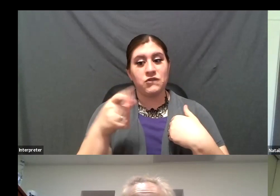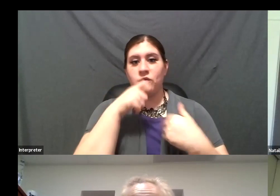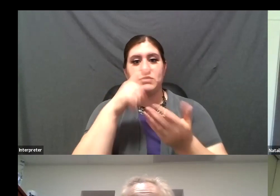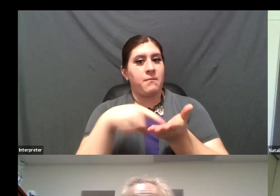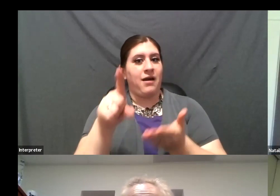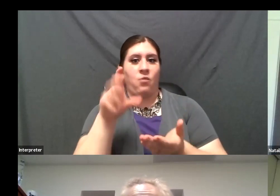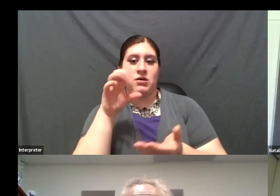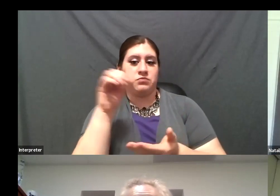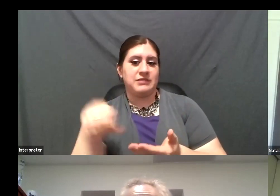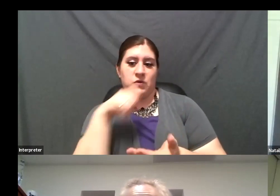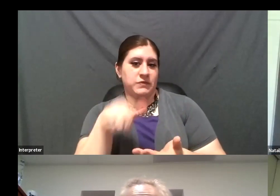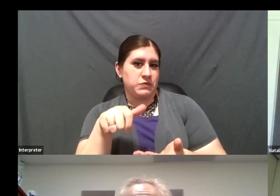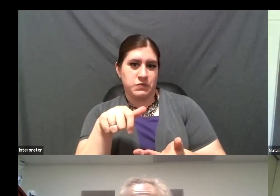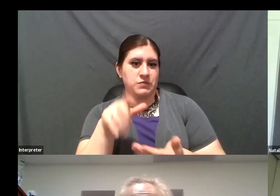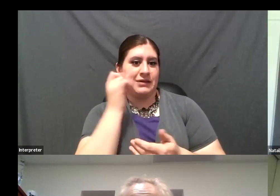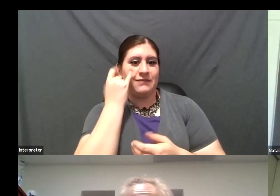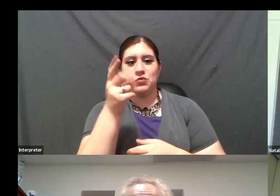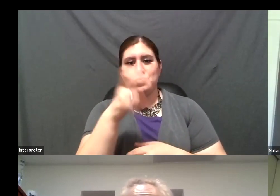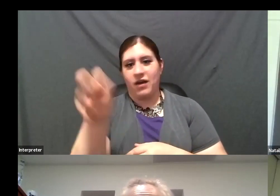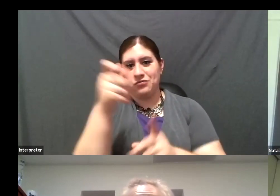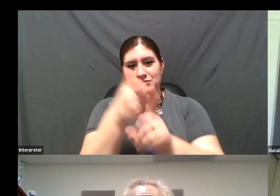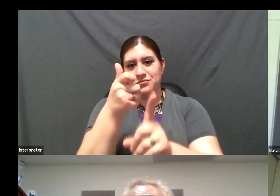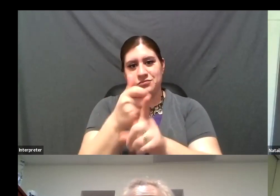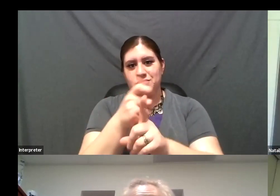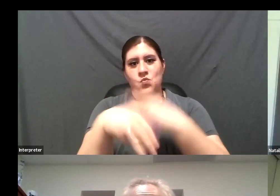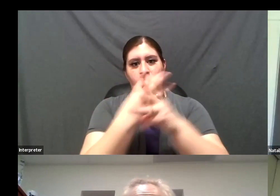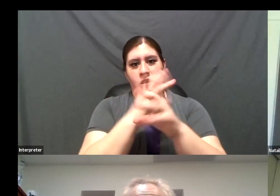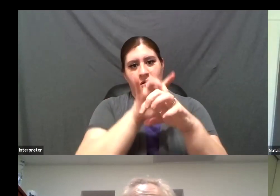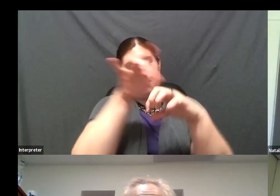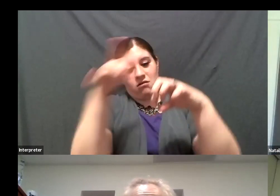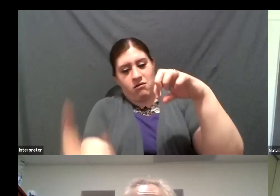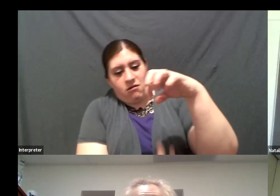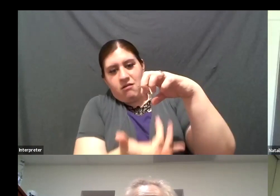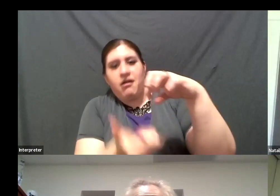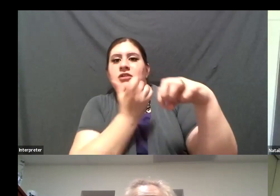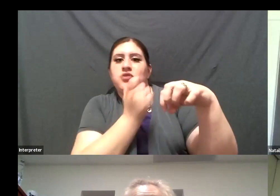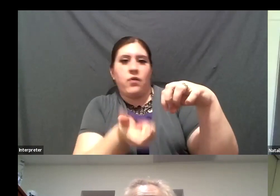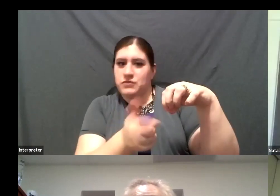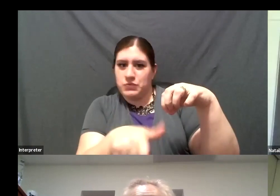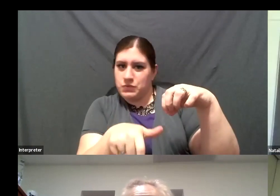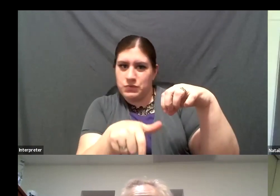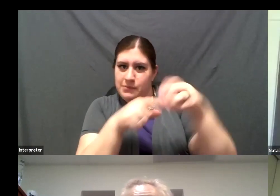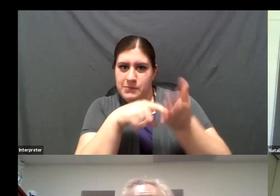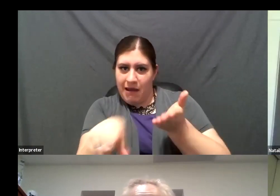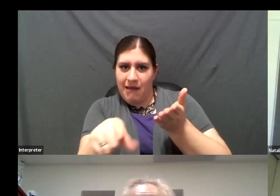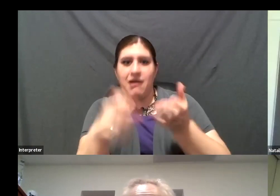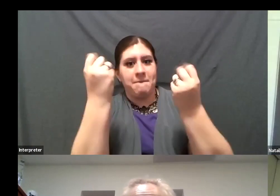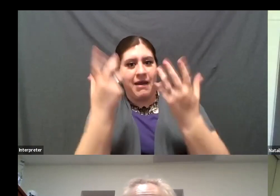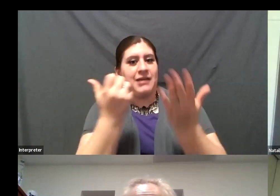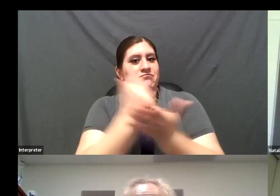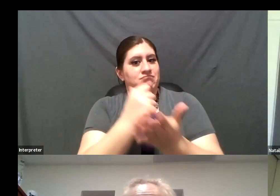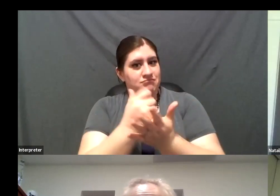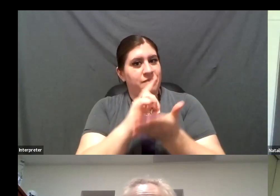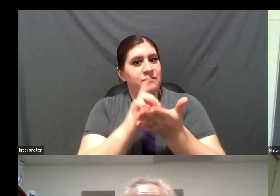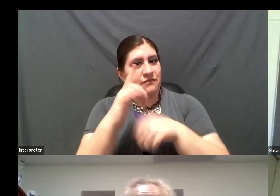of pocket like you'd be traveling across the world for thousands and thousands and thousands of dollars. There's a lot of assistance for you here at